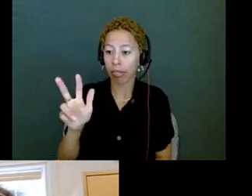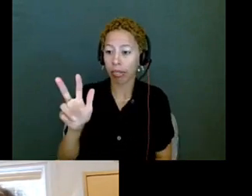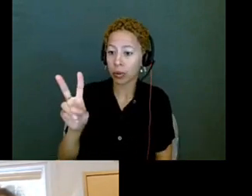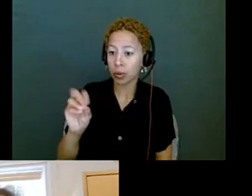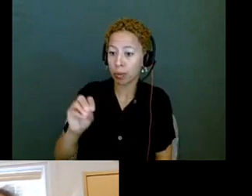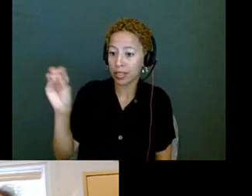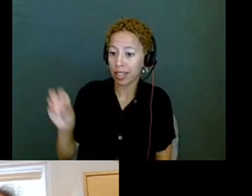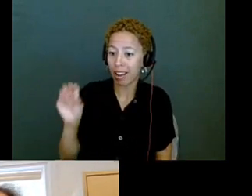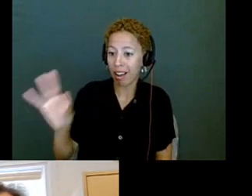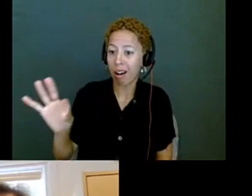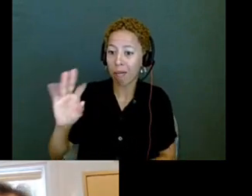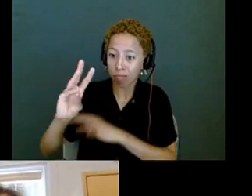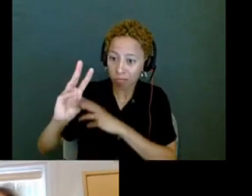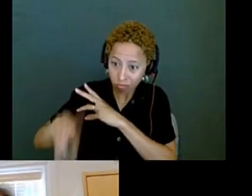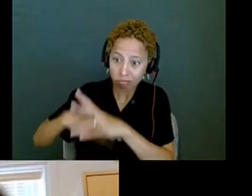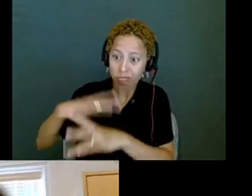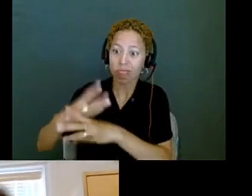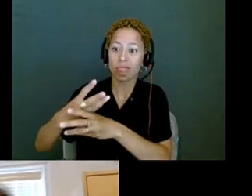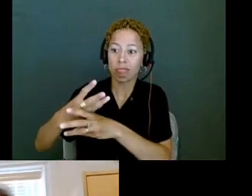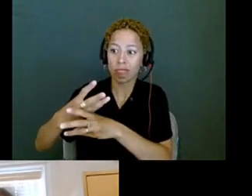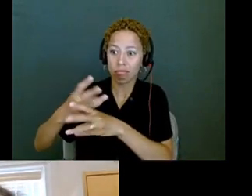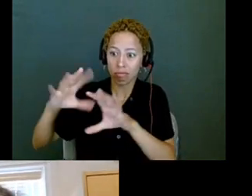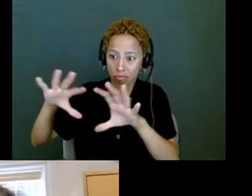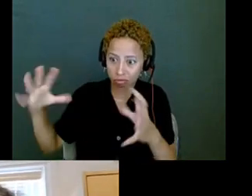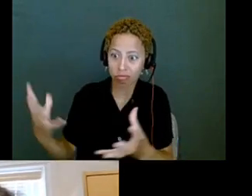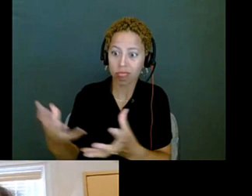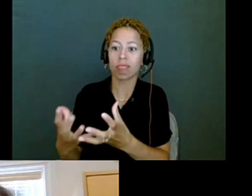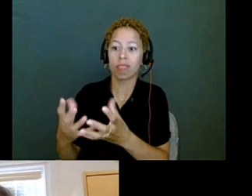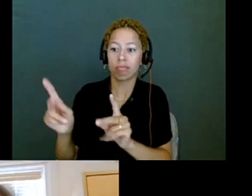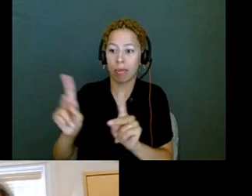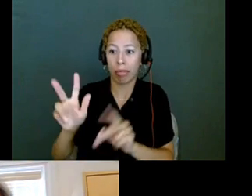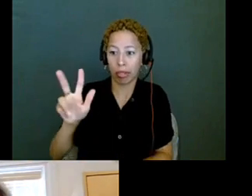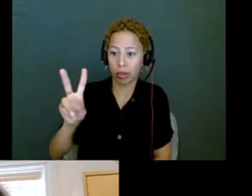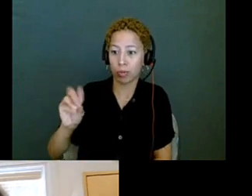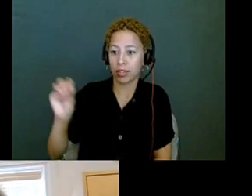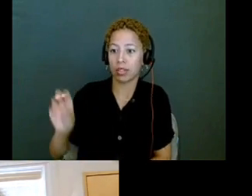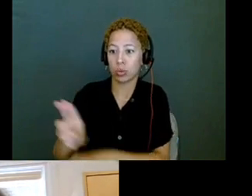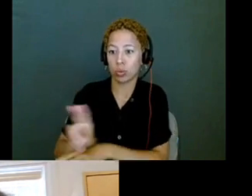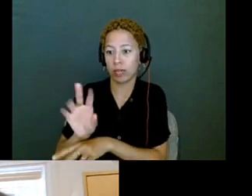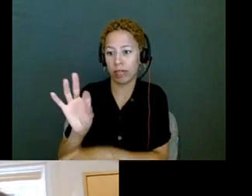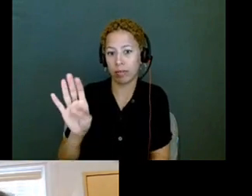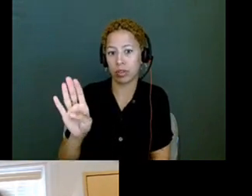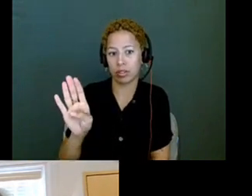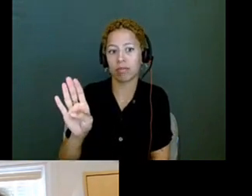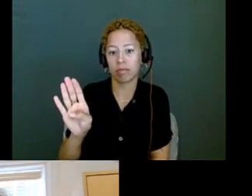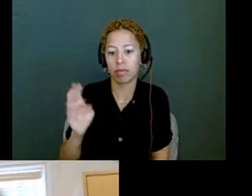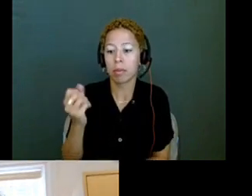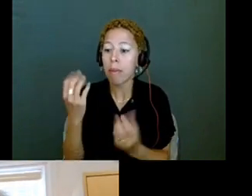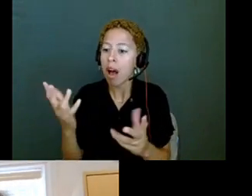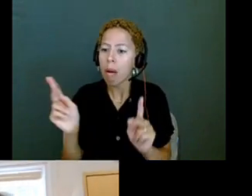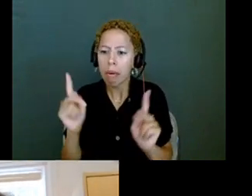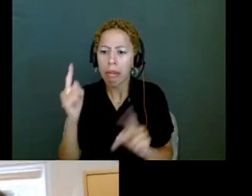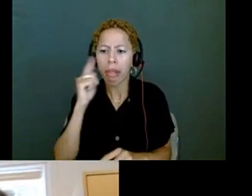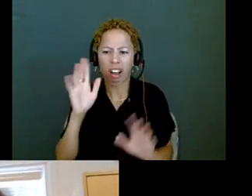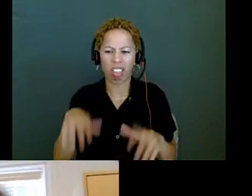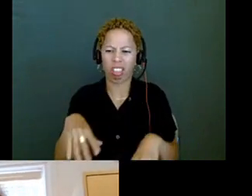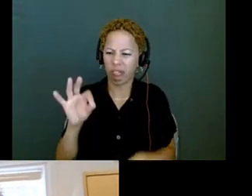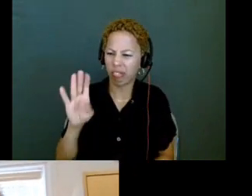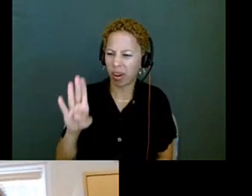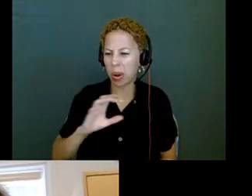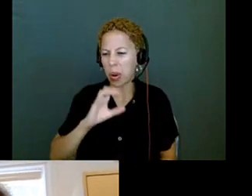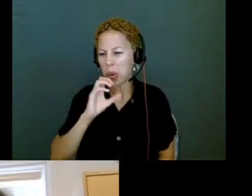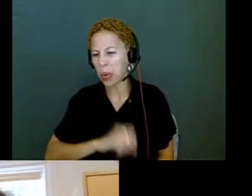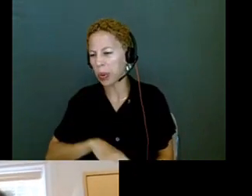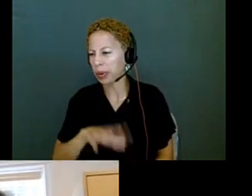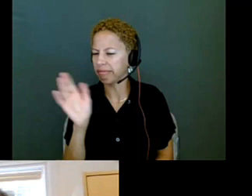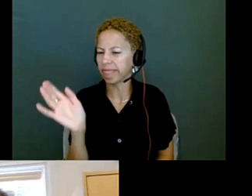uses Facebook. And those people who don't like Facebook anymore, they think it's passé, They use the other